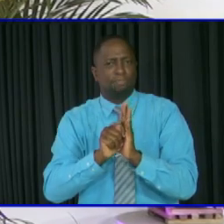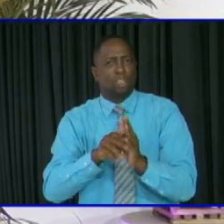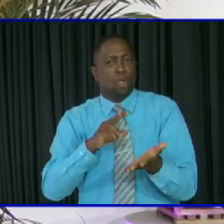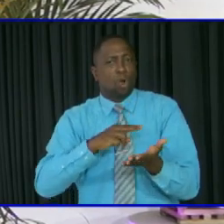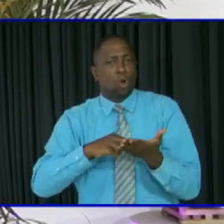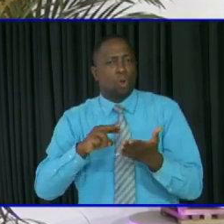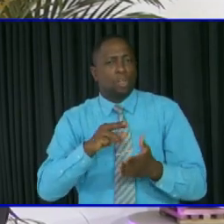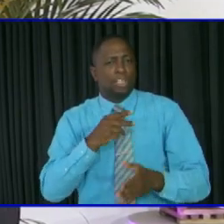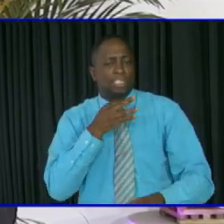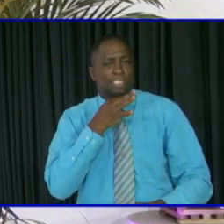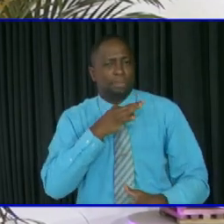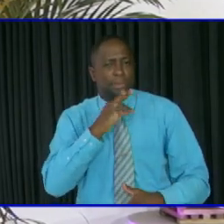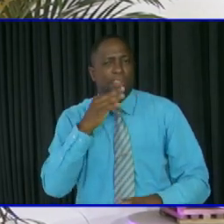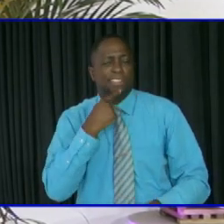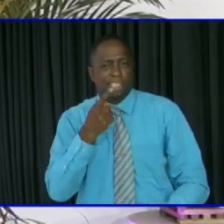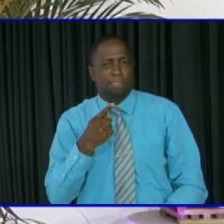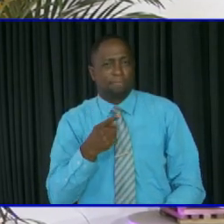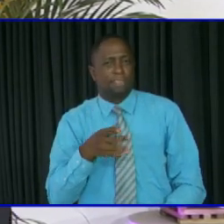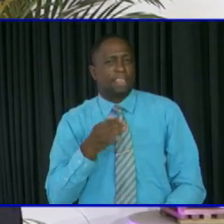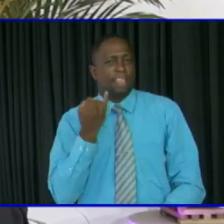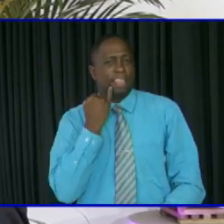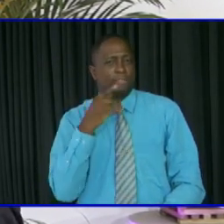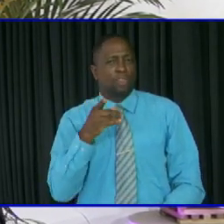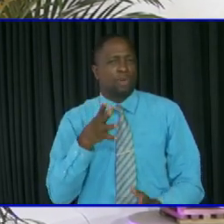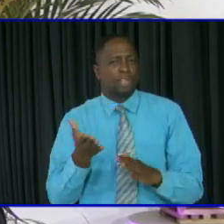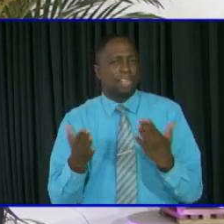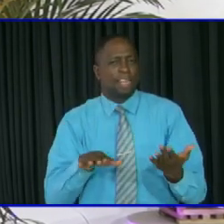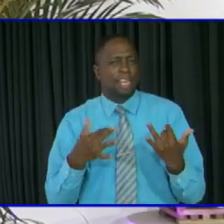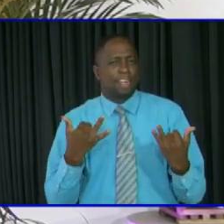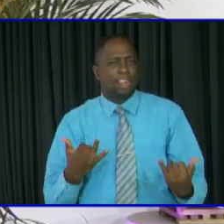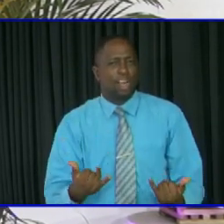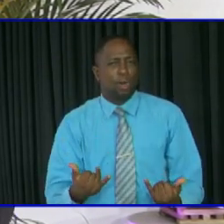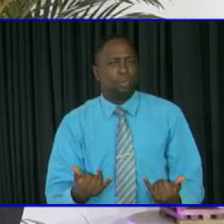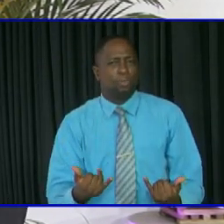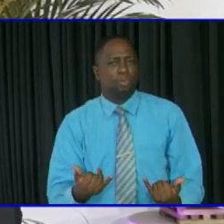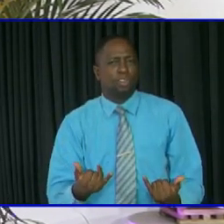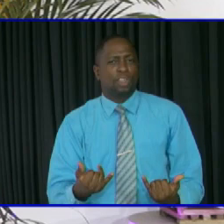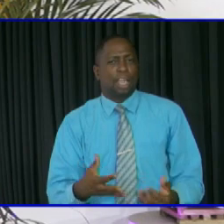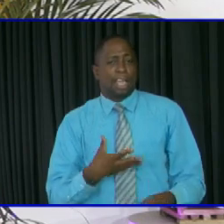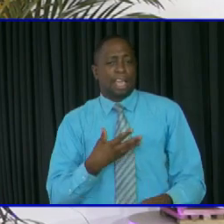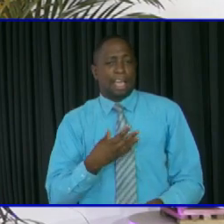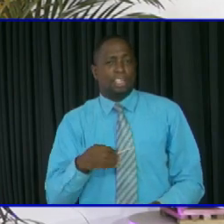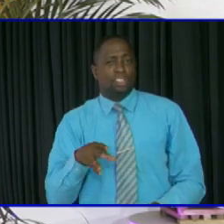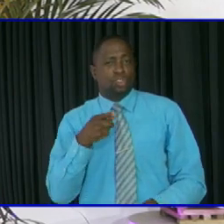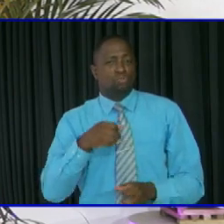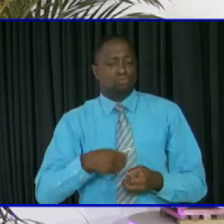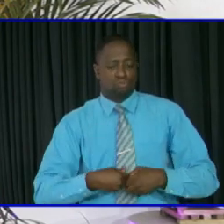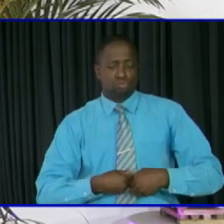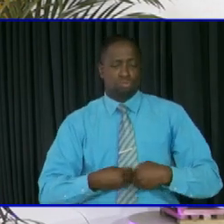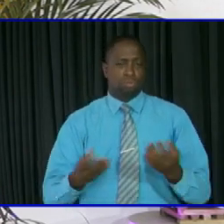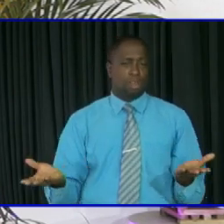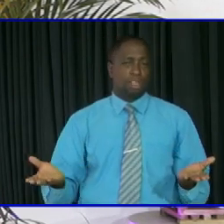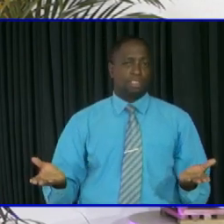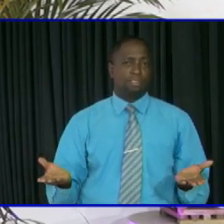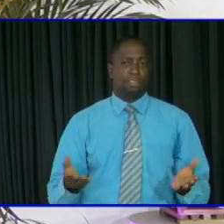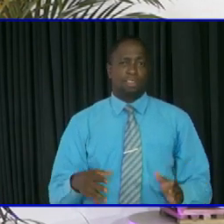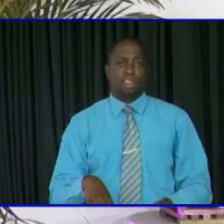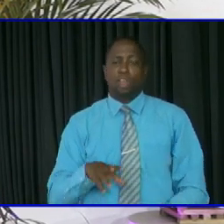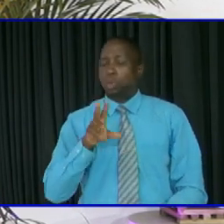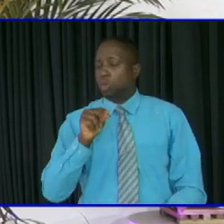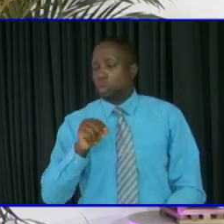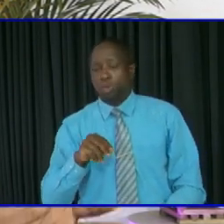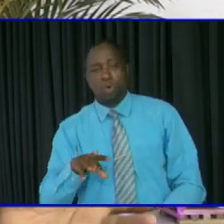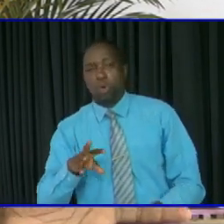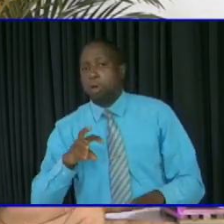if you should die and your soul should be lost, it would be nobody's fault but yours. The Holy Spirit is